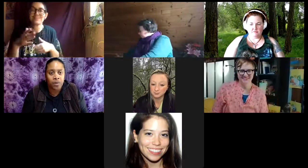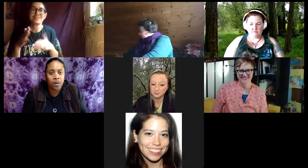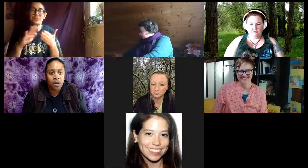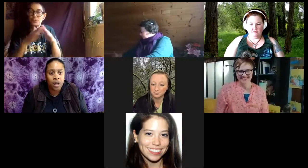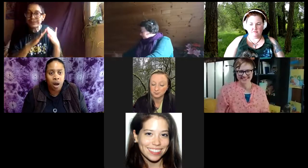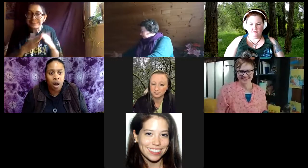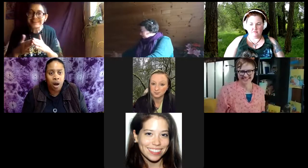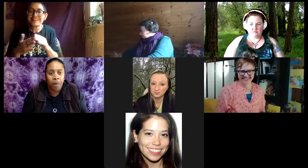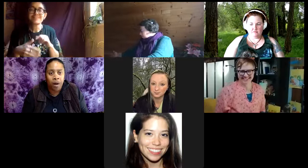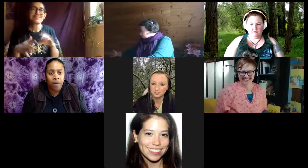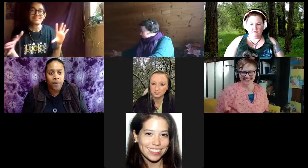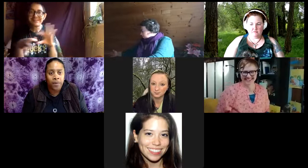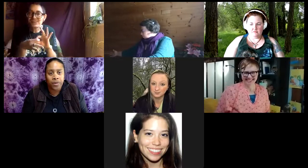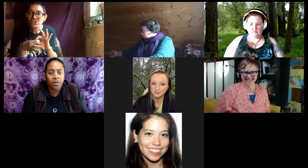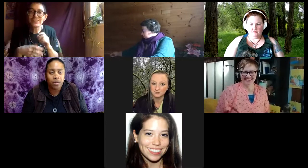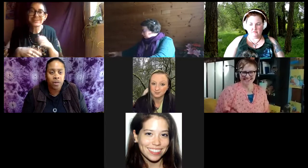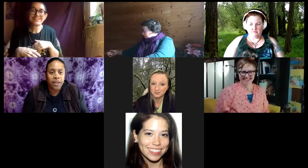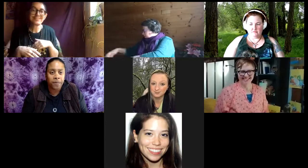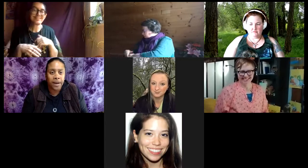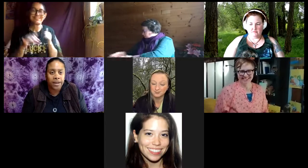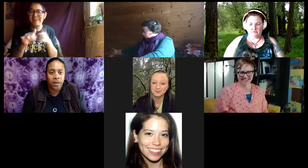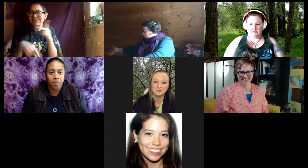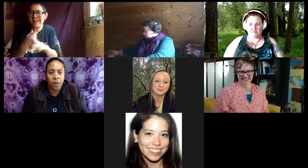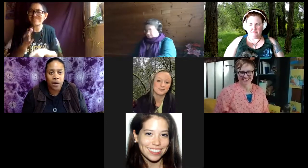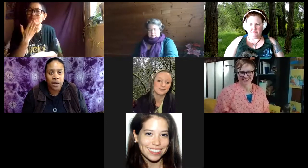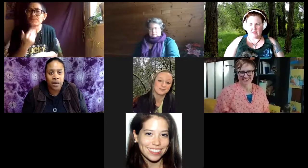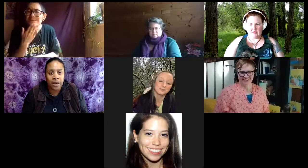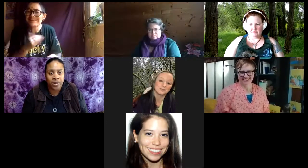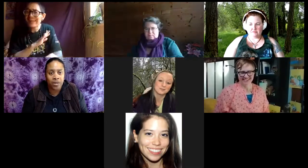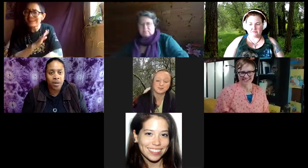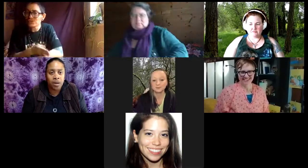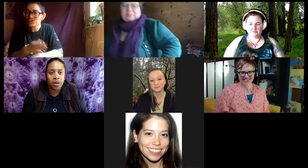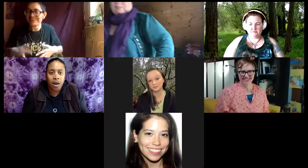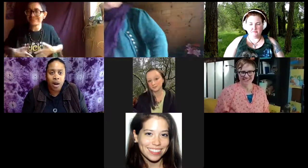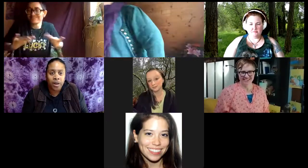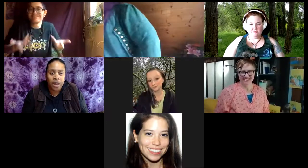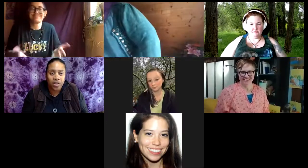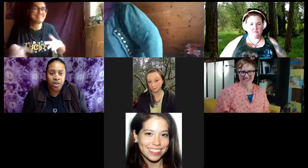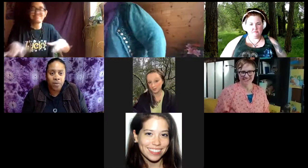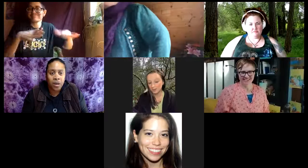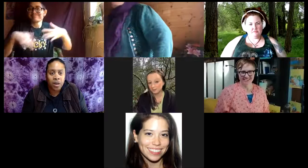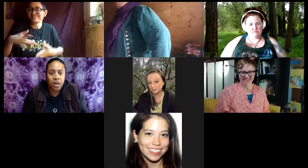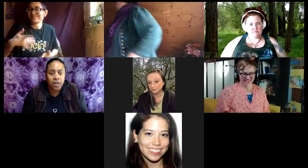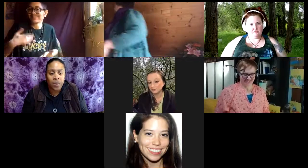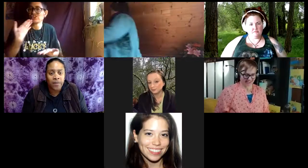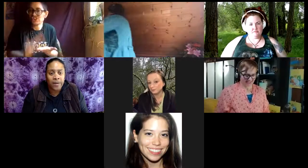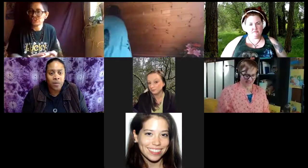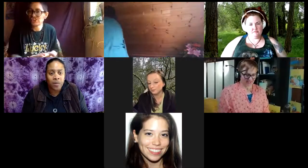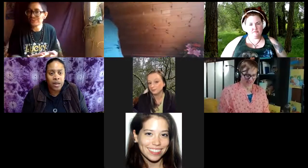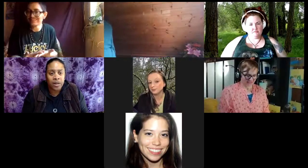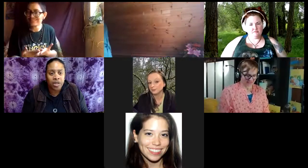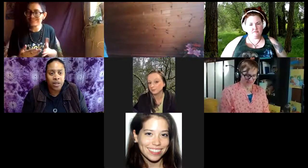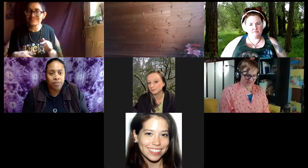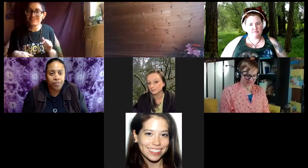food, of social aspects, of community connections, relationship. And so it's a very